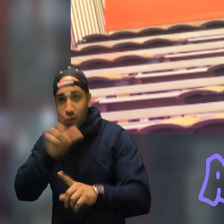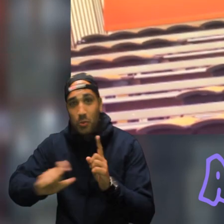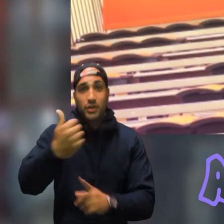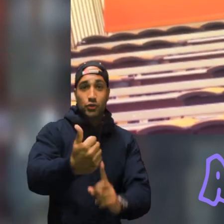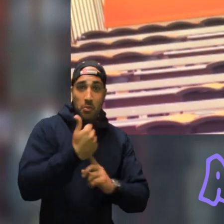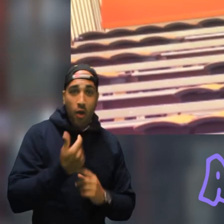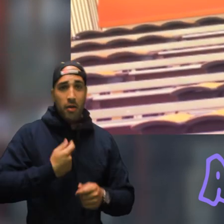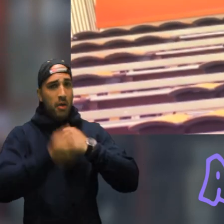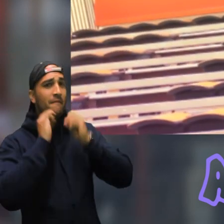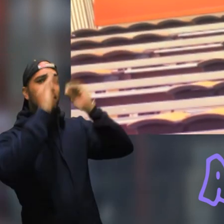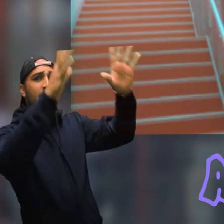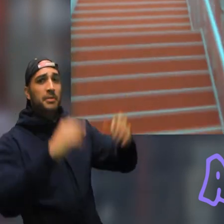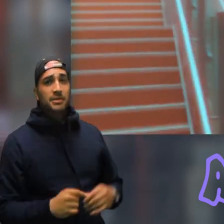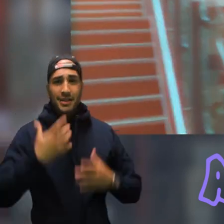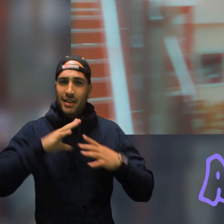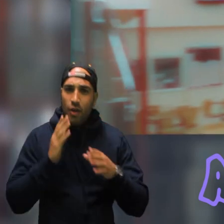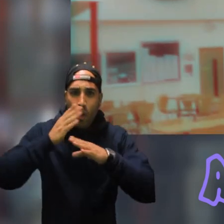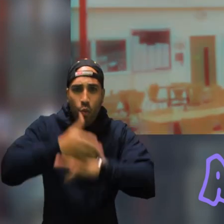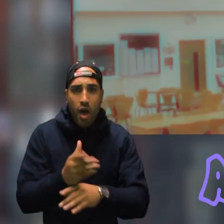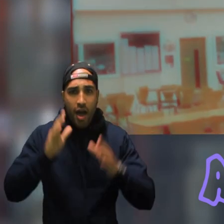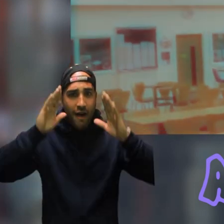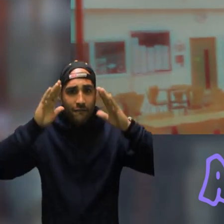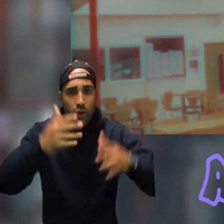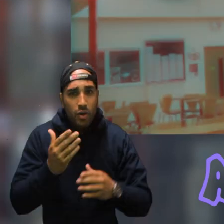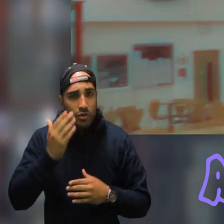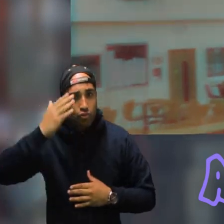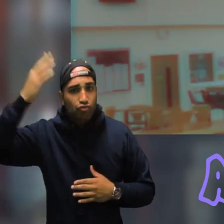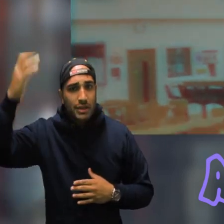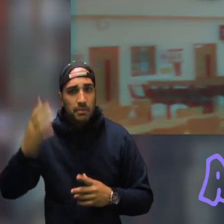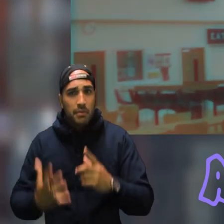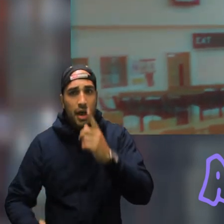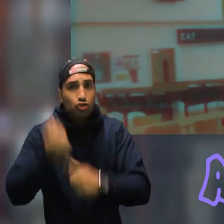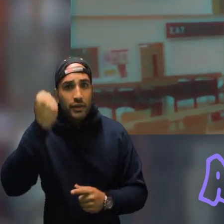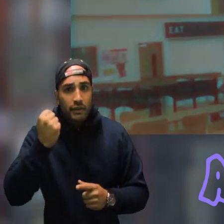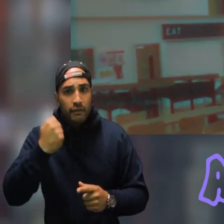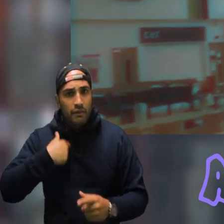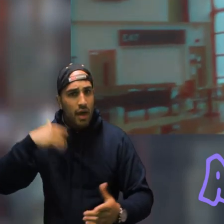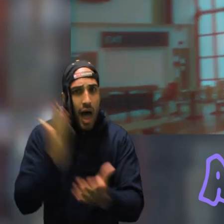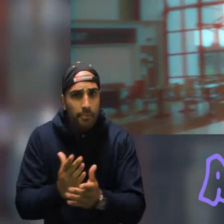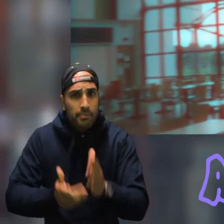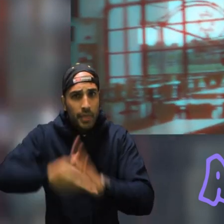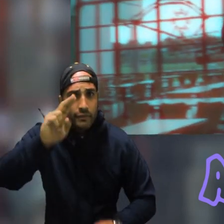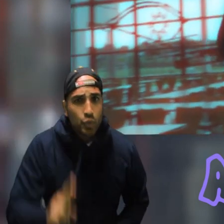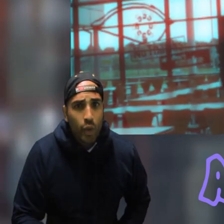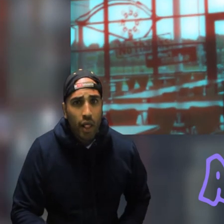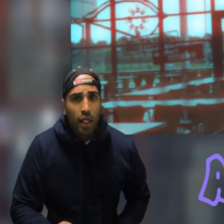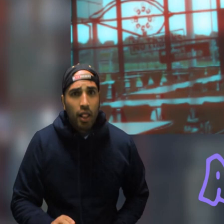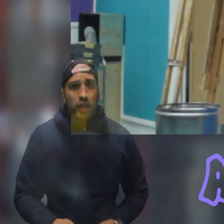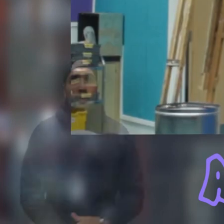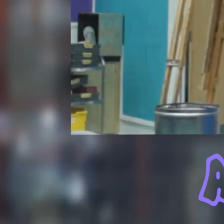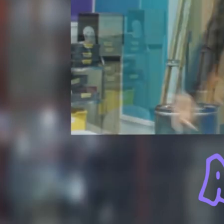community, I won't sell out like the Indigo. That's a punchline, just wheel it back and go catch that. I hope Polly, you got your head screwed on and you stay on point